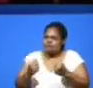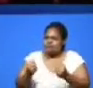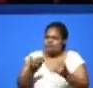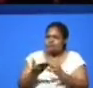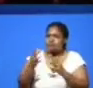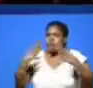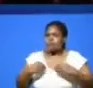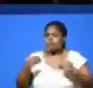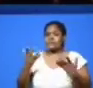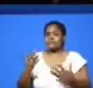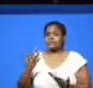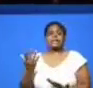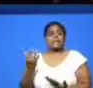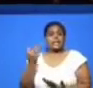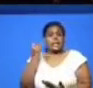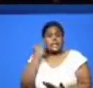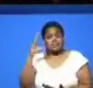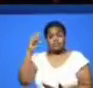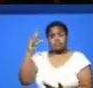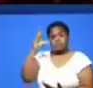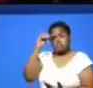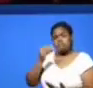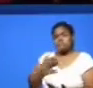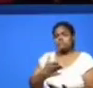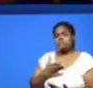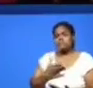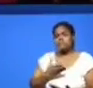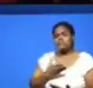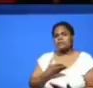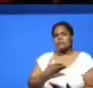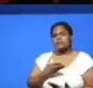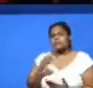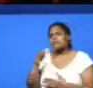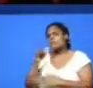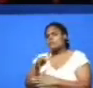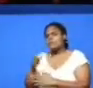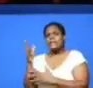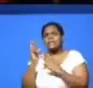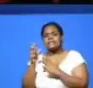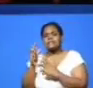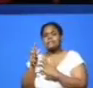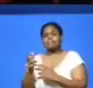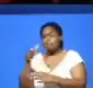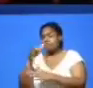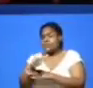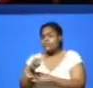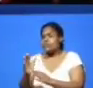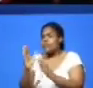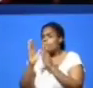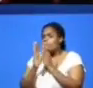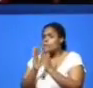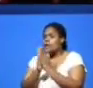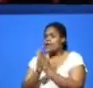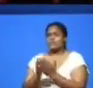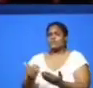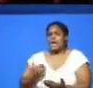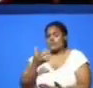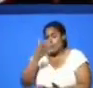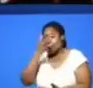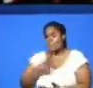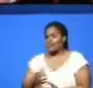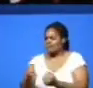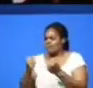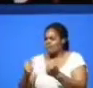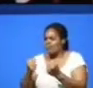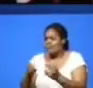to me, we took time out this afternoon just to pray for you. I'm so touched by the fact that,